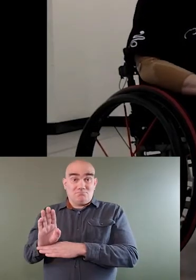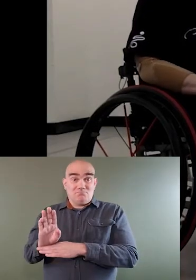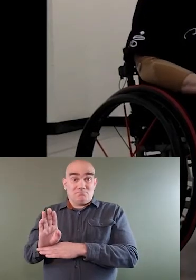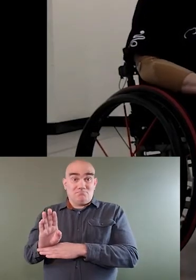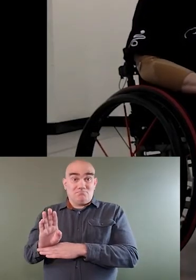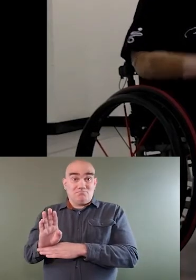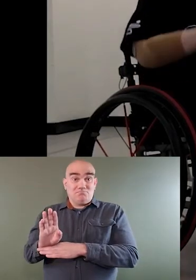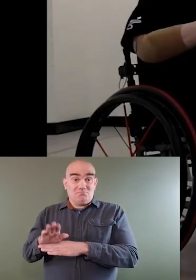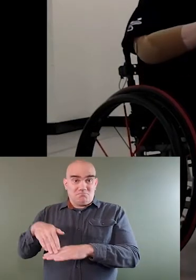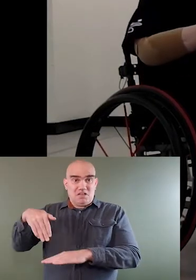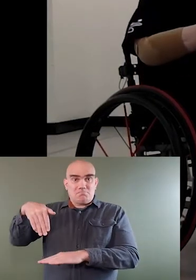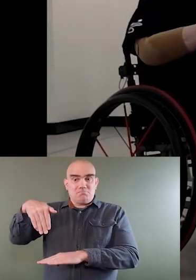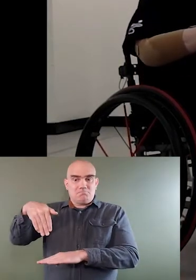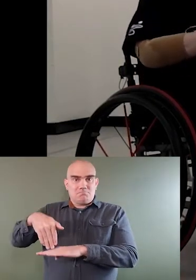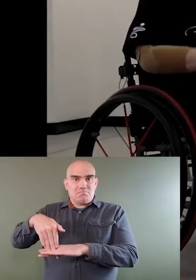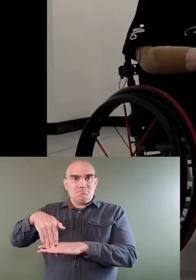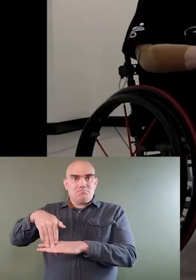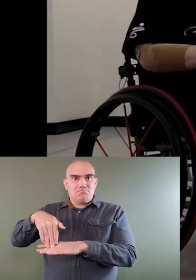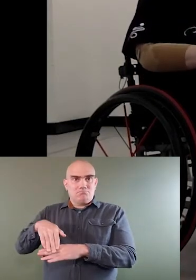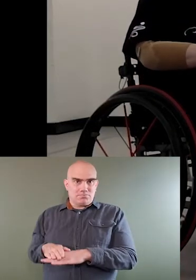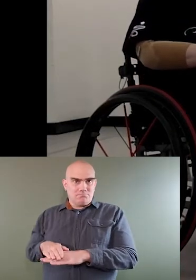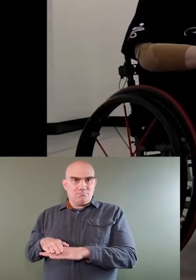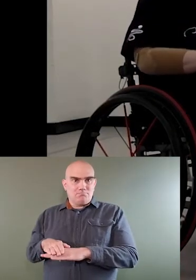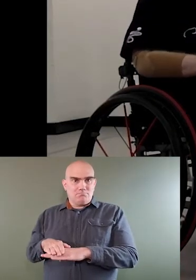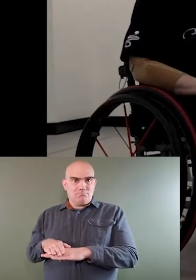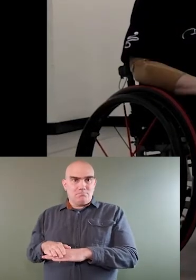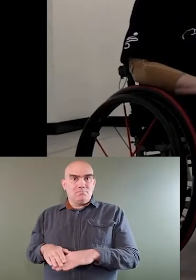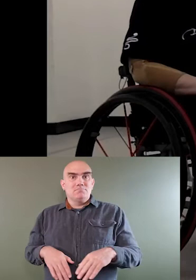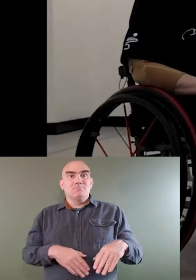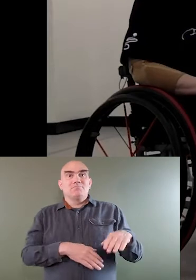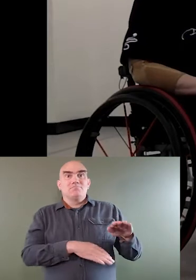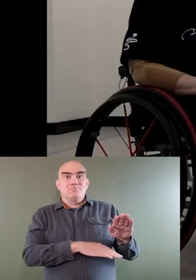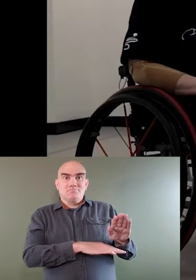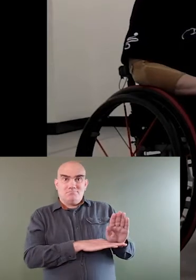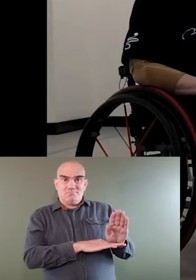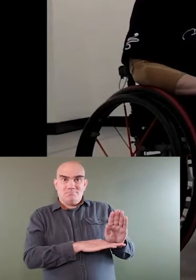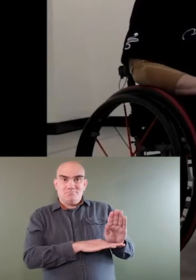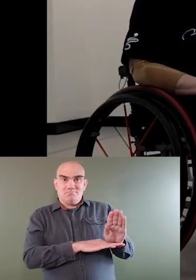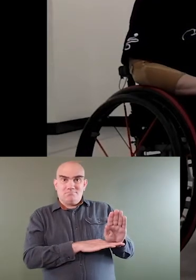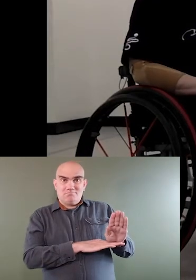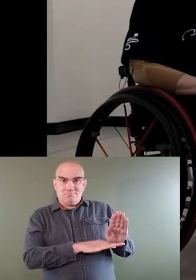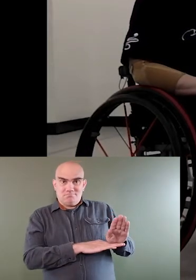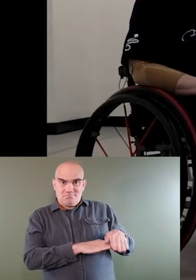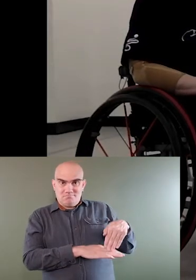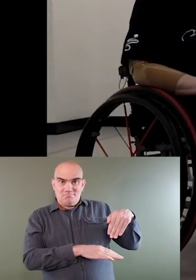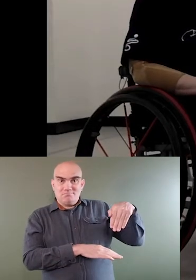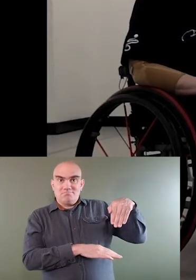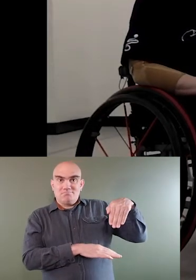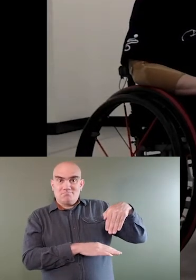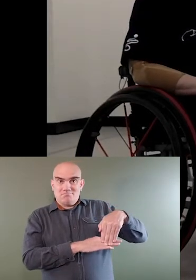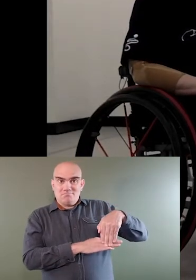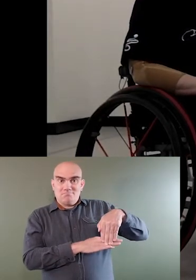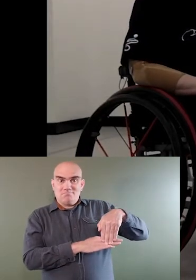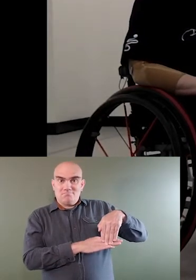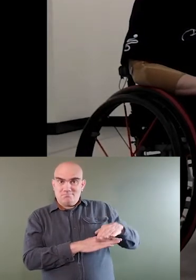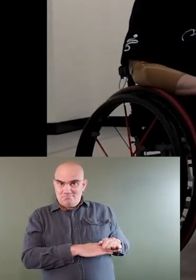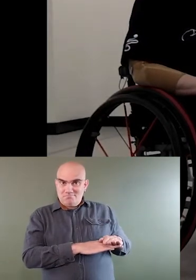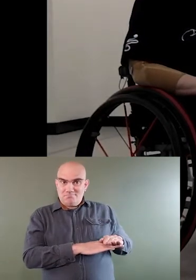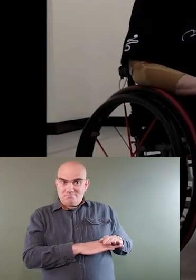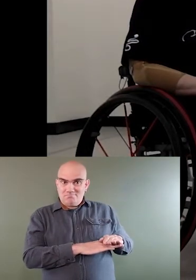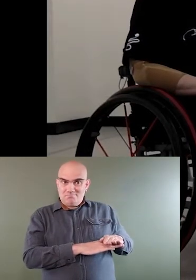Dig. Spank. Ball. Heel. Dig. Spank.